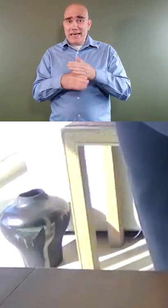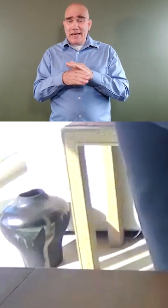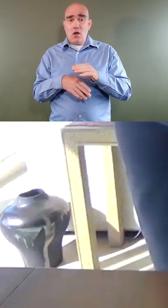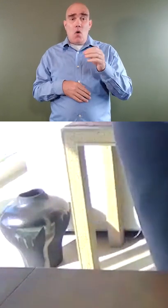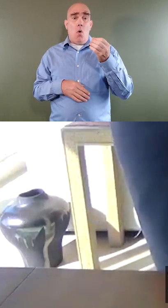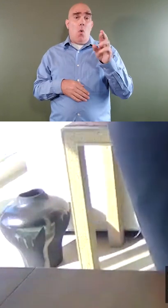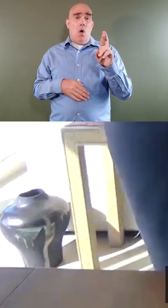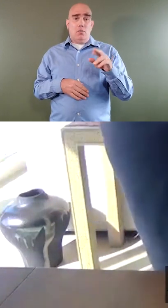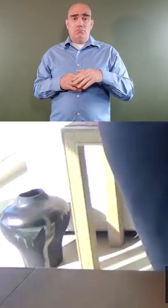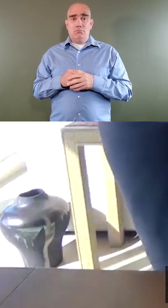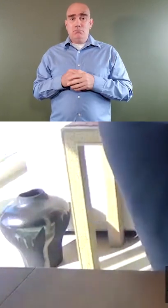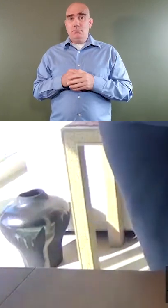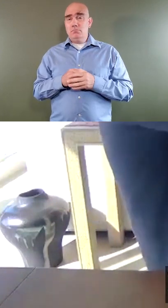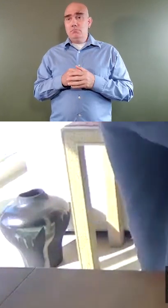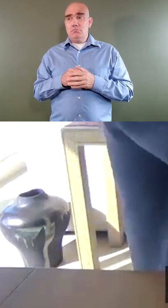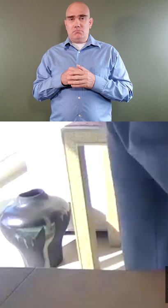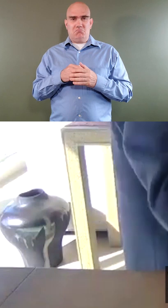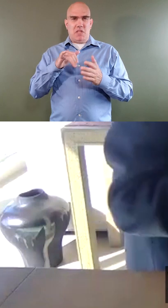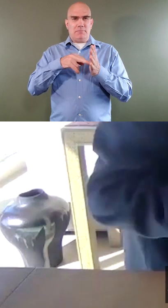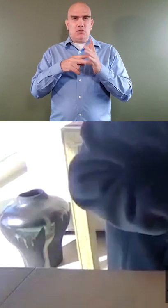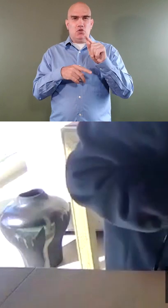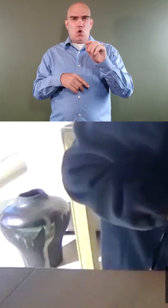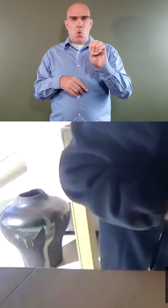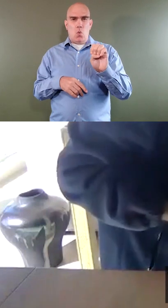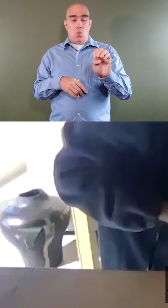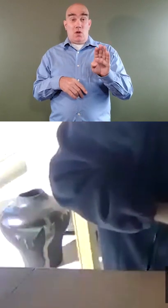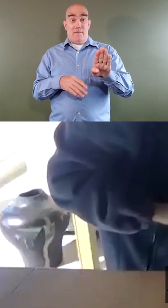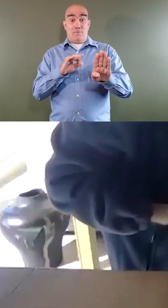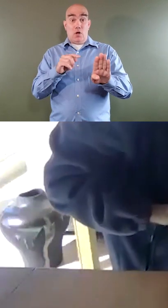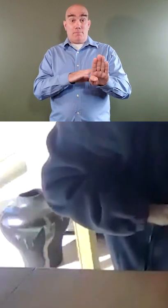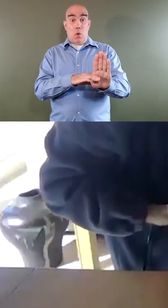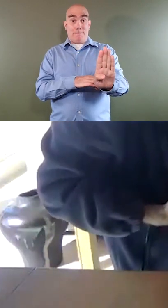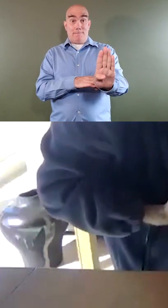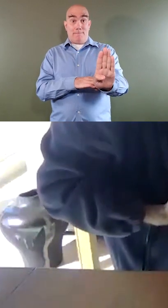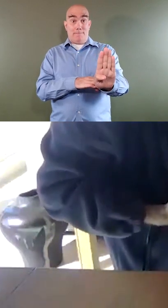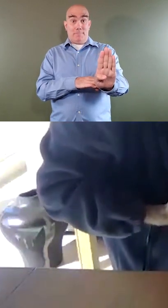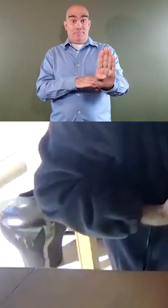kick, which is an extension of the foot with the toe pointed up,